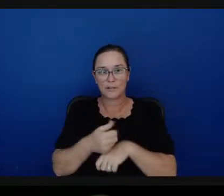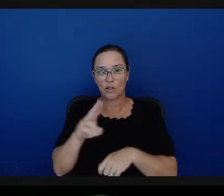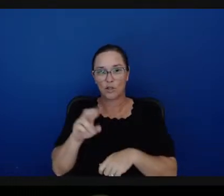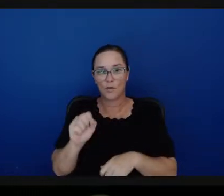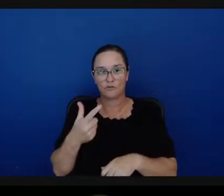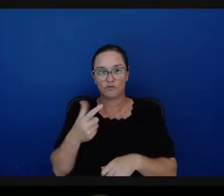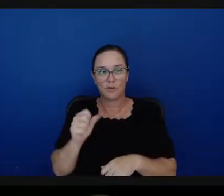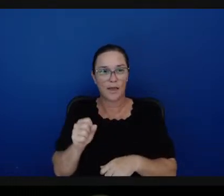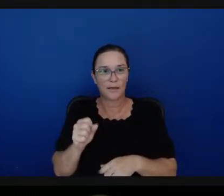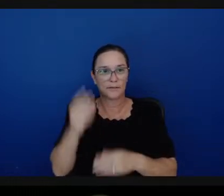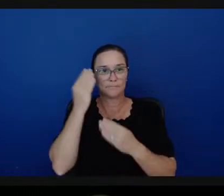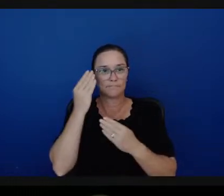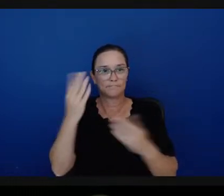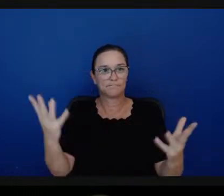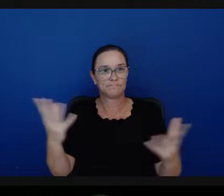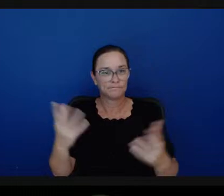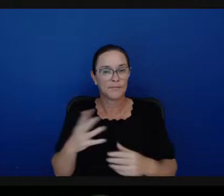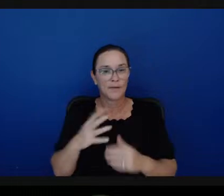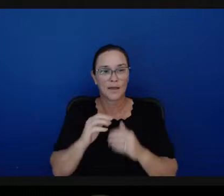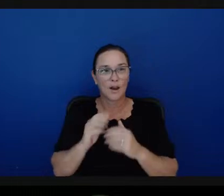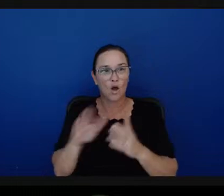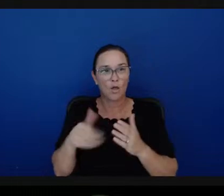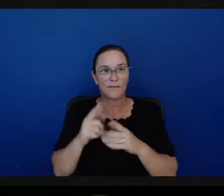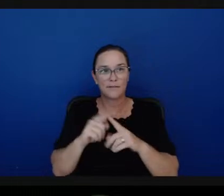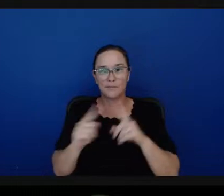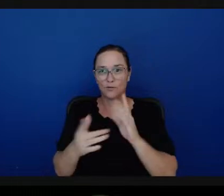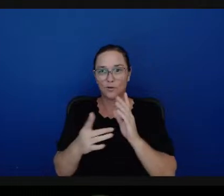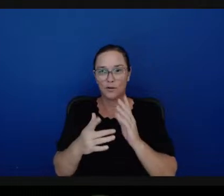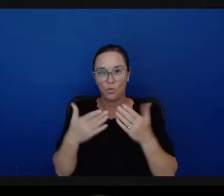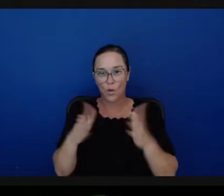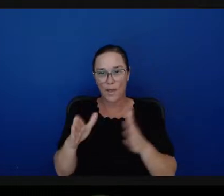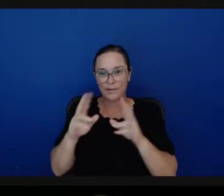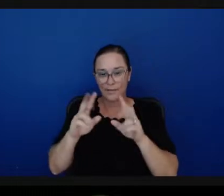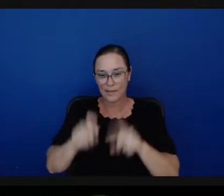all the different techniques they've shared with us over the years here.